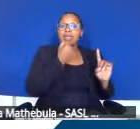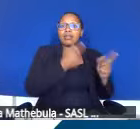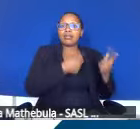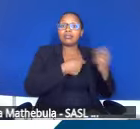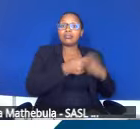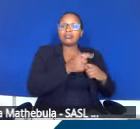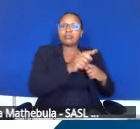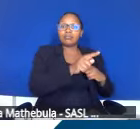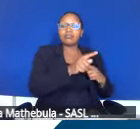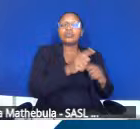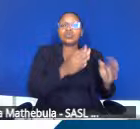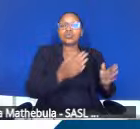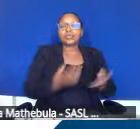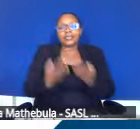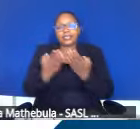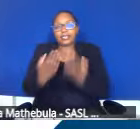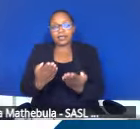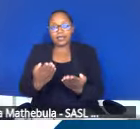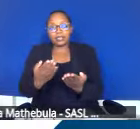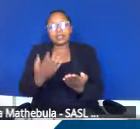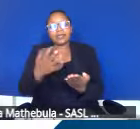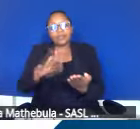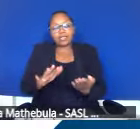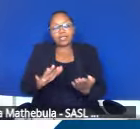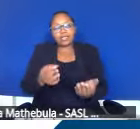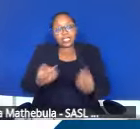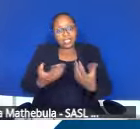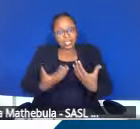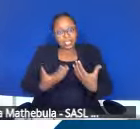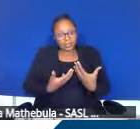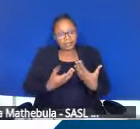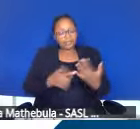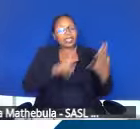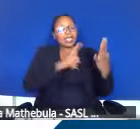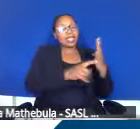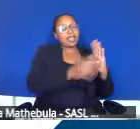service, and the amount.